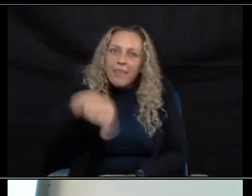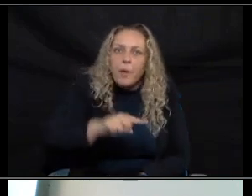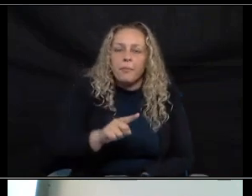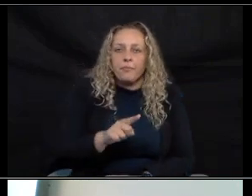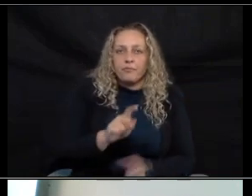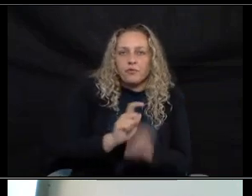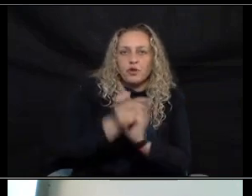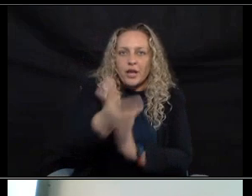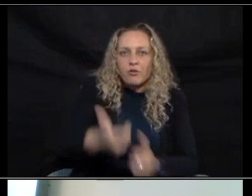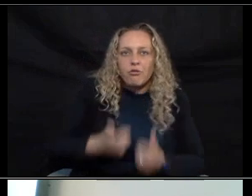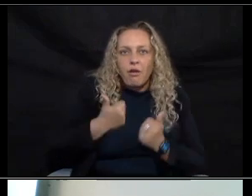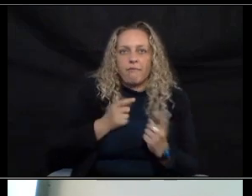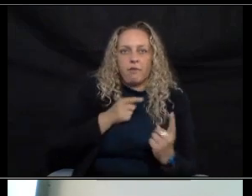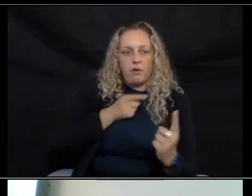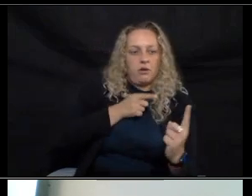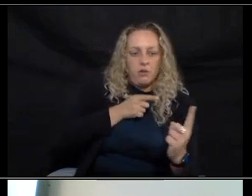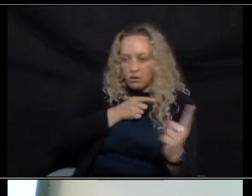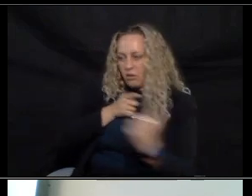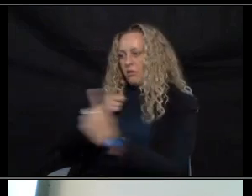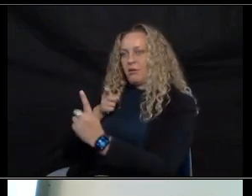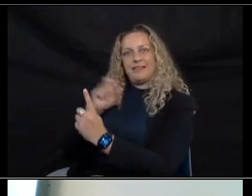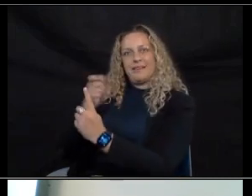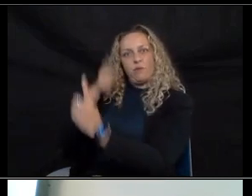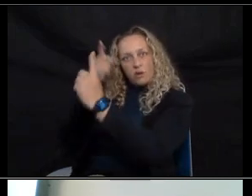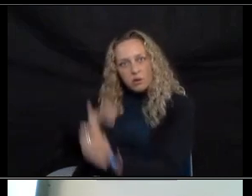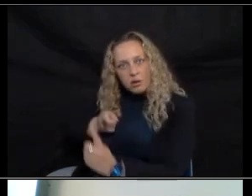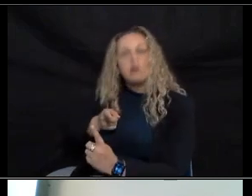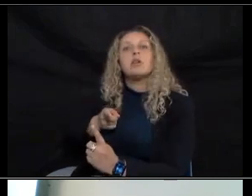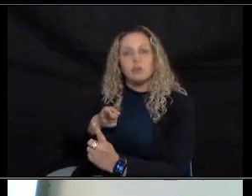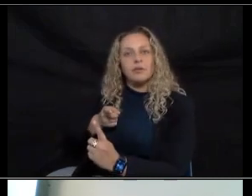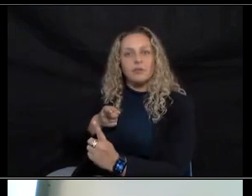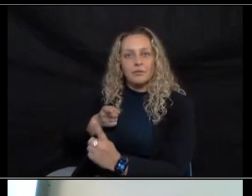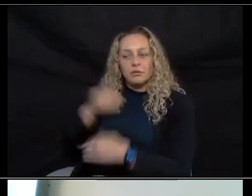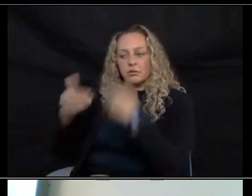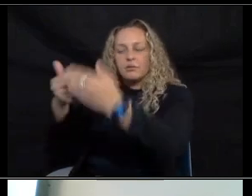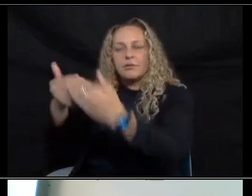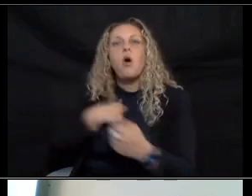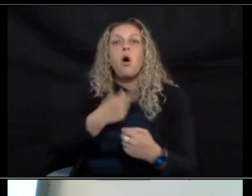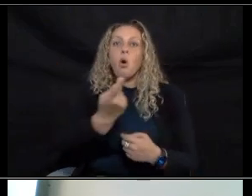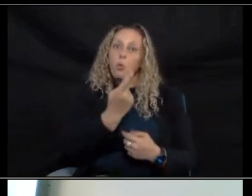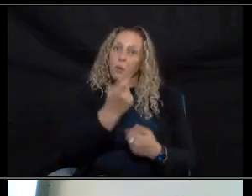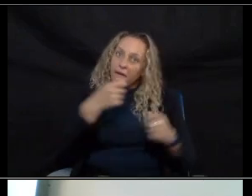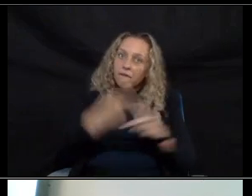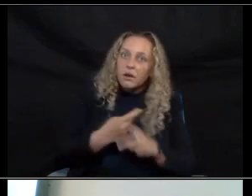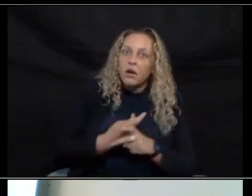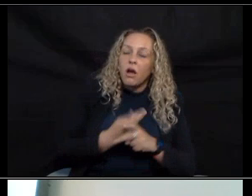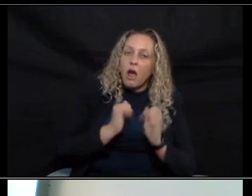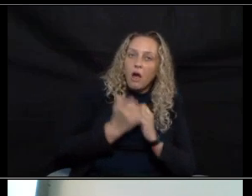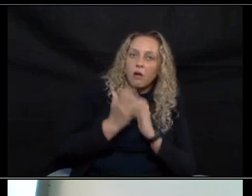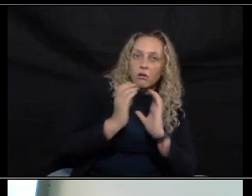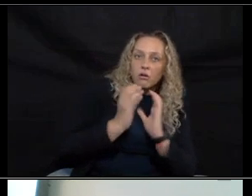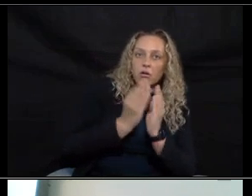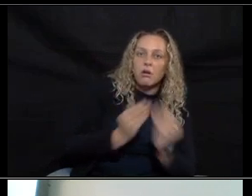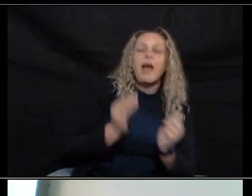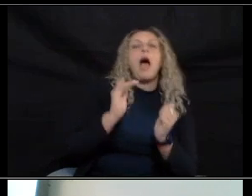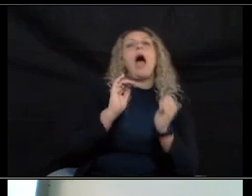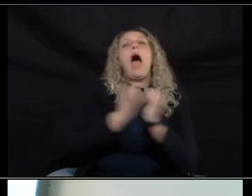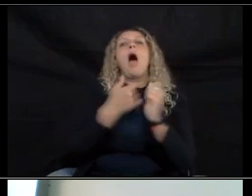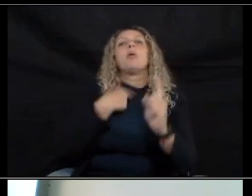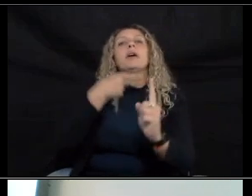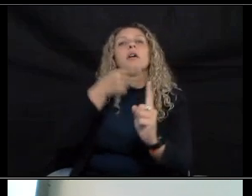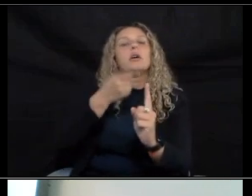their life on the right track. And so I hopefully we can figure that out. And I think one of the ways that we can do